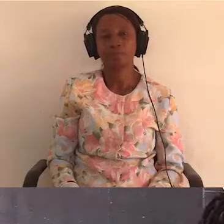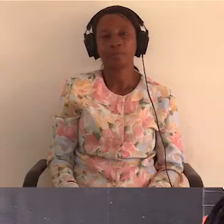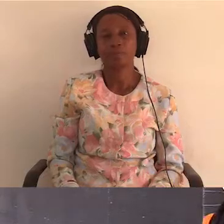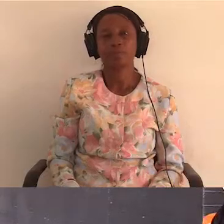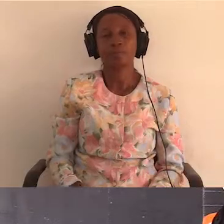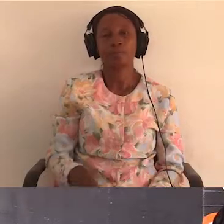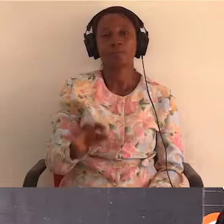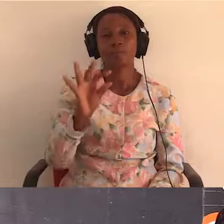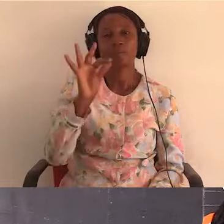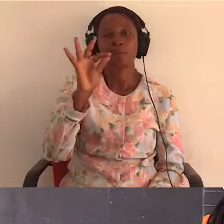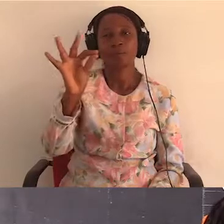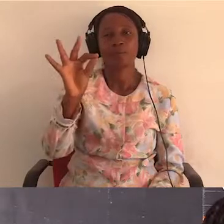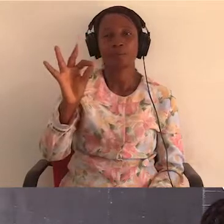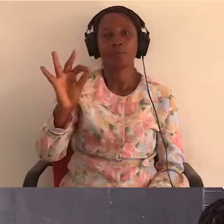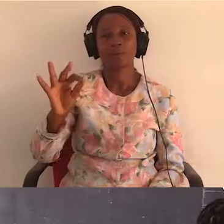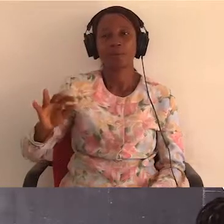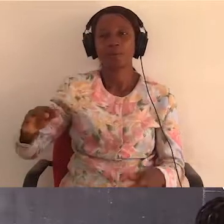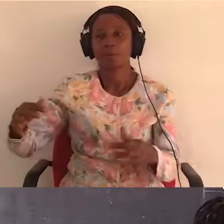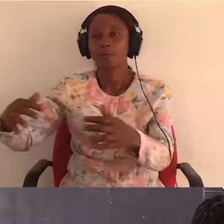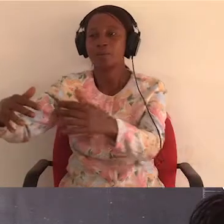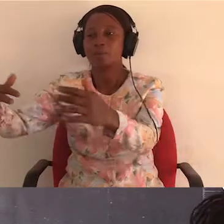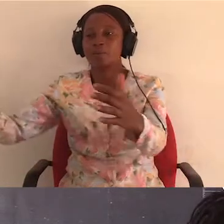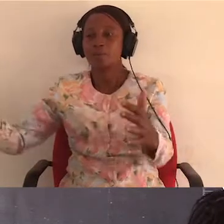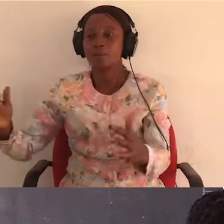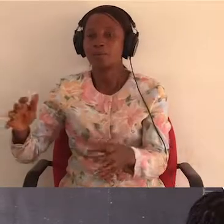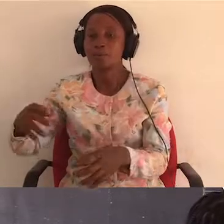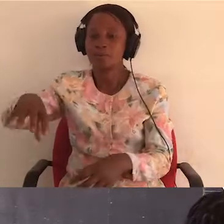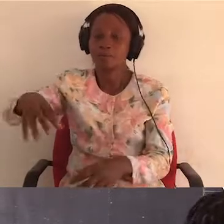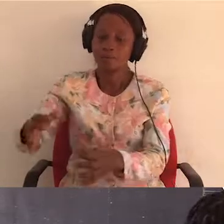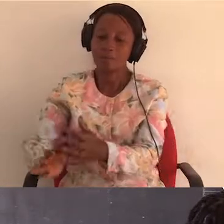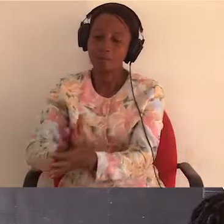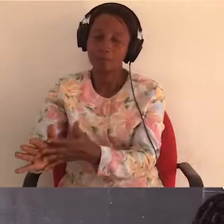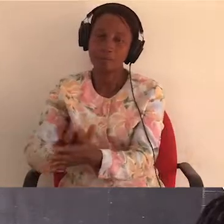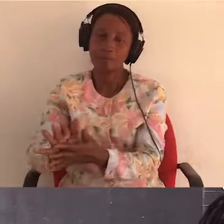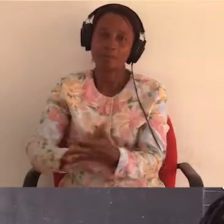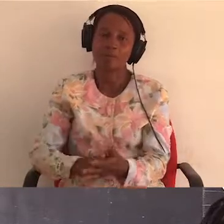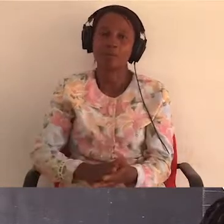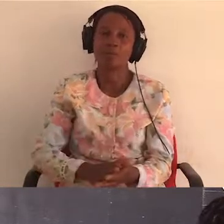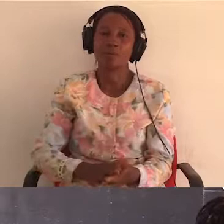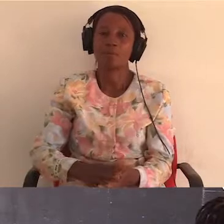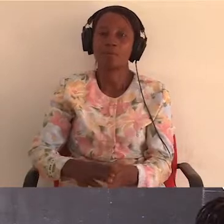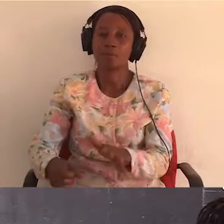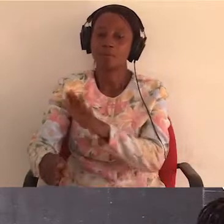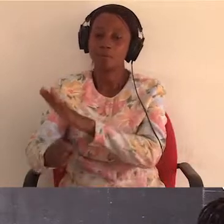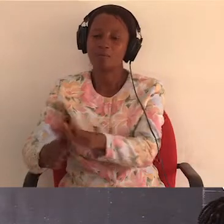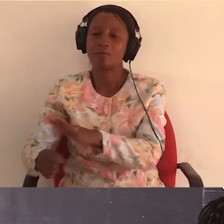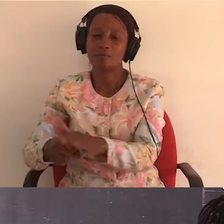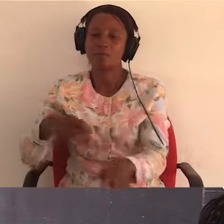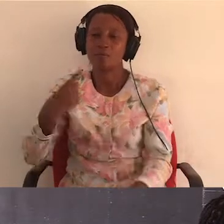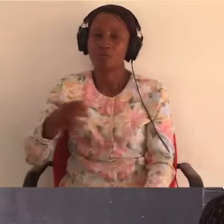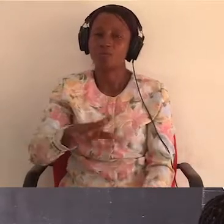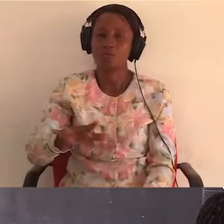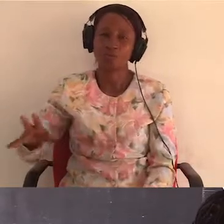The sink is blocked and full of water. A plumber has been called